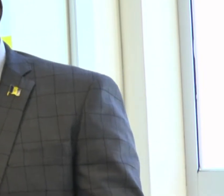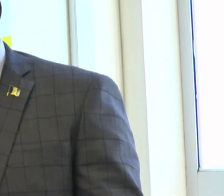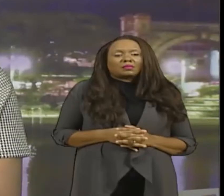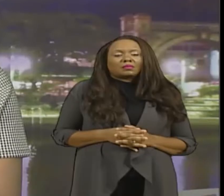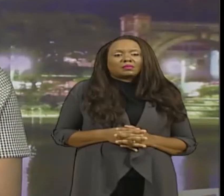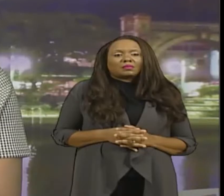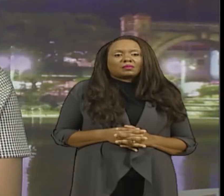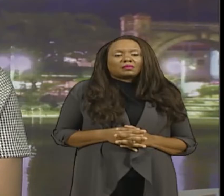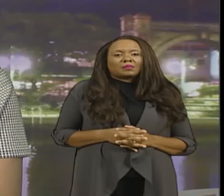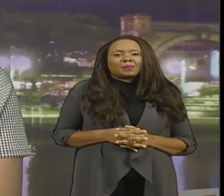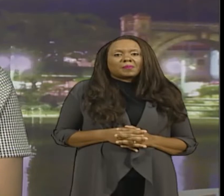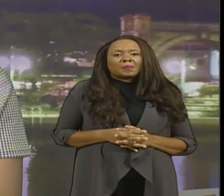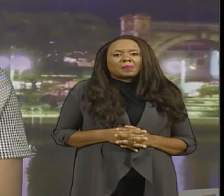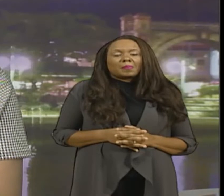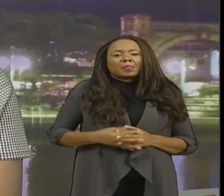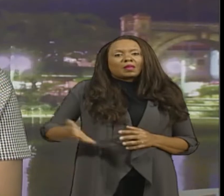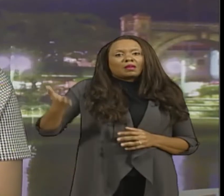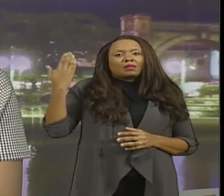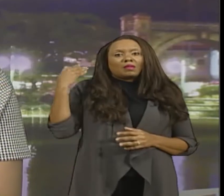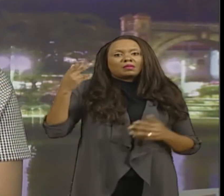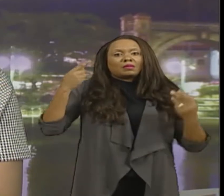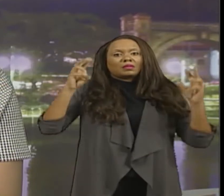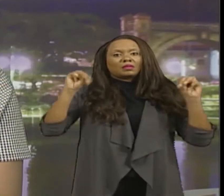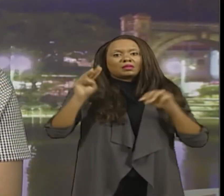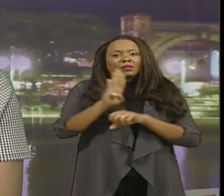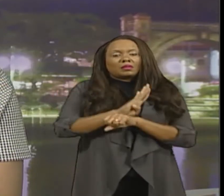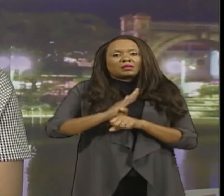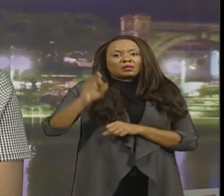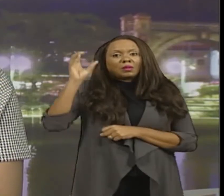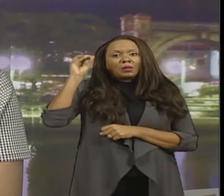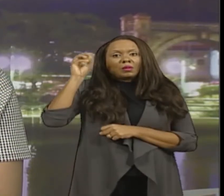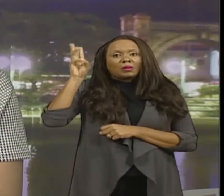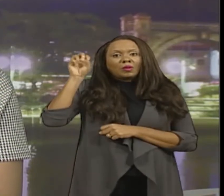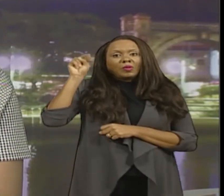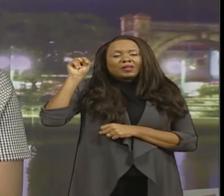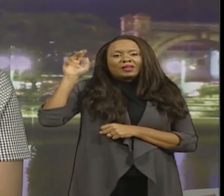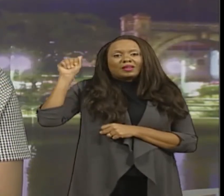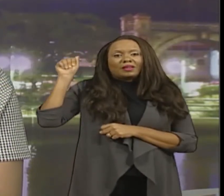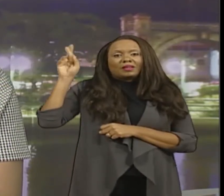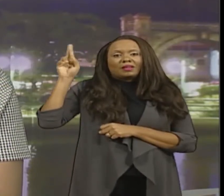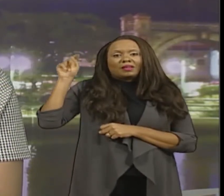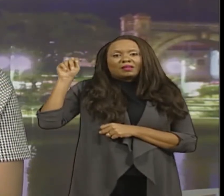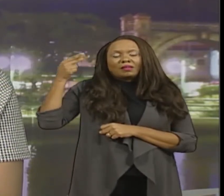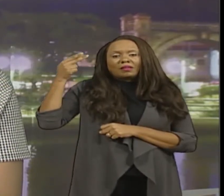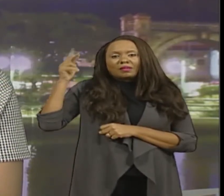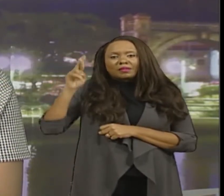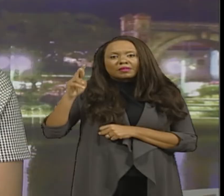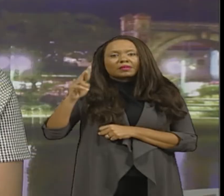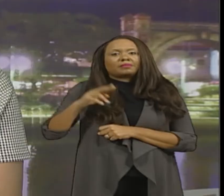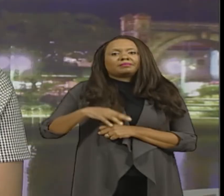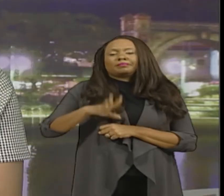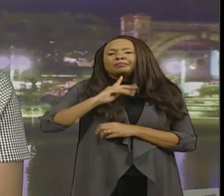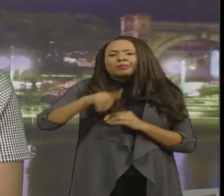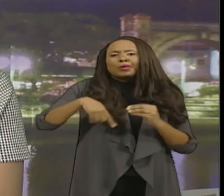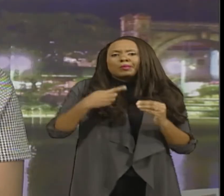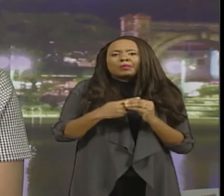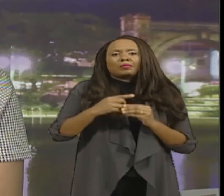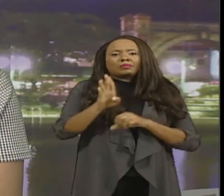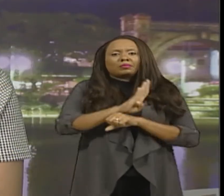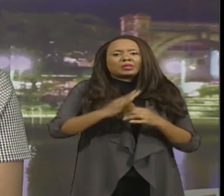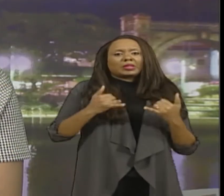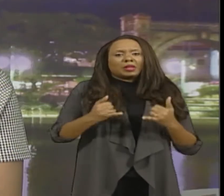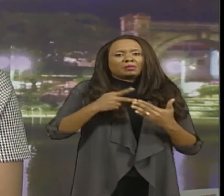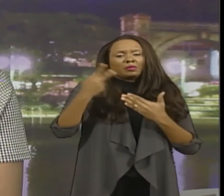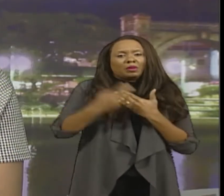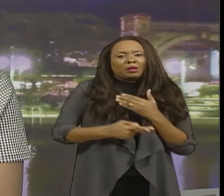forward. Well, former Prime Minister and veteran economist Owen Arthur has weighed in on the island's current program with